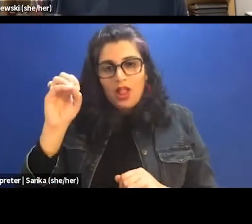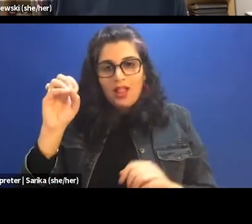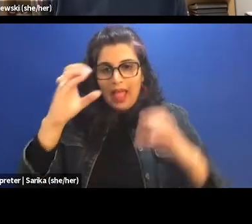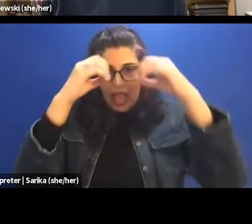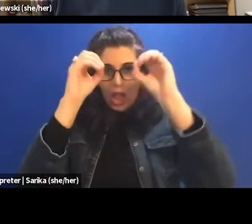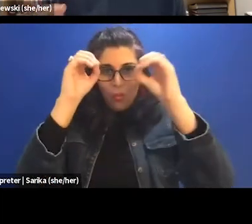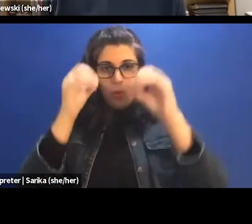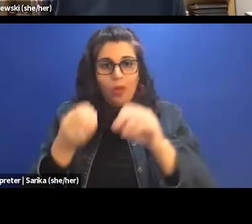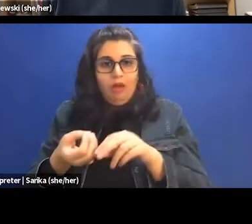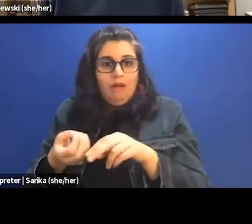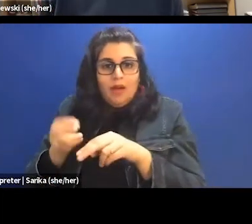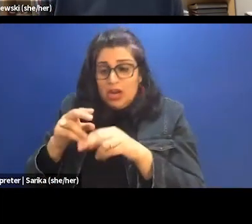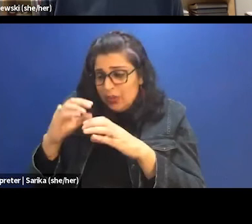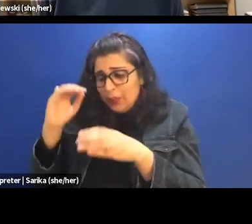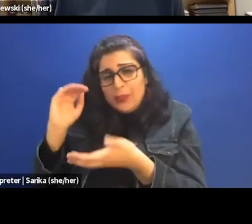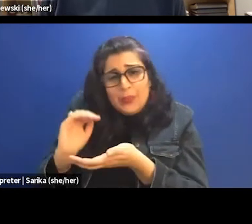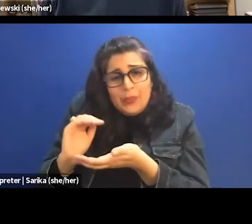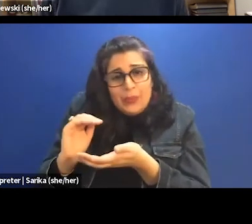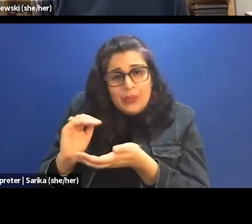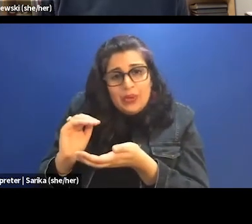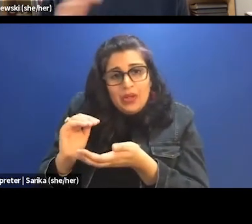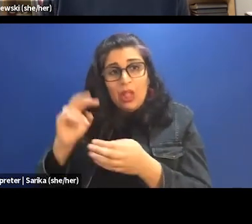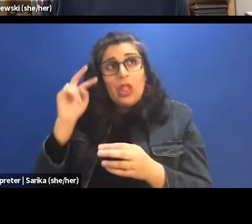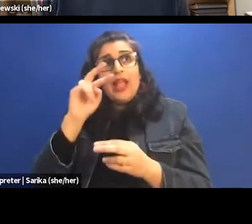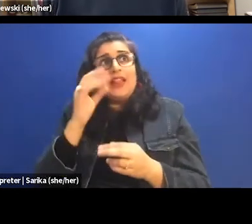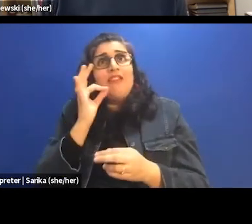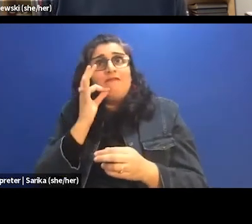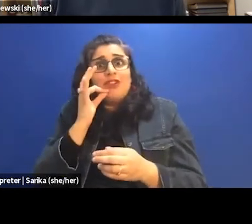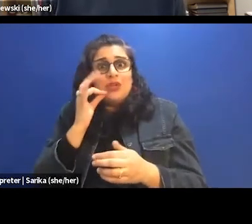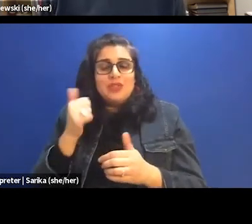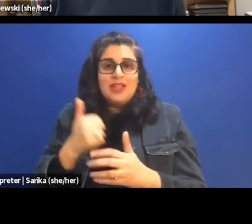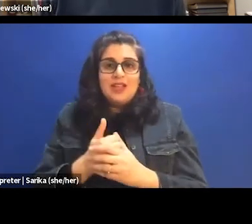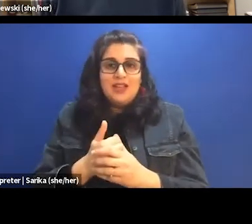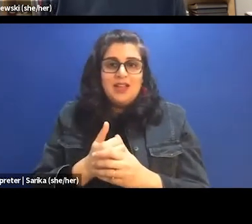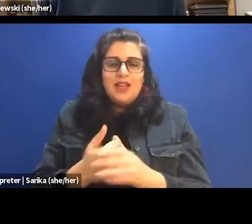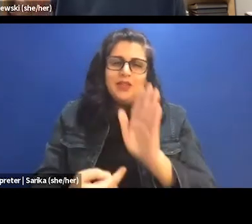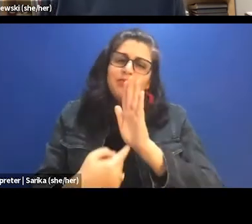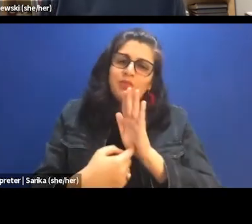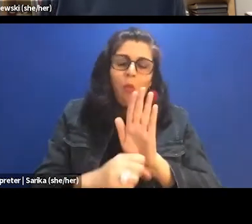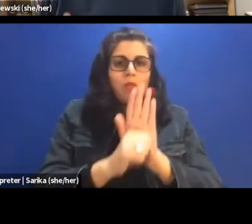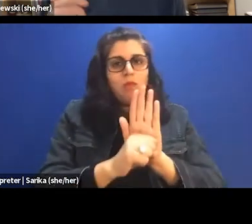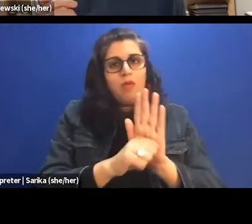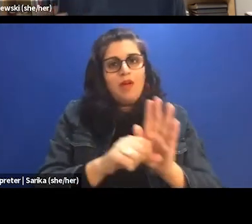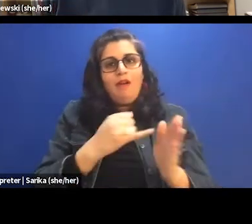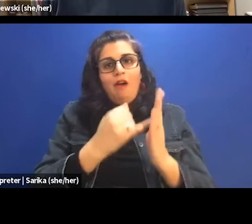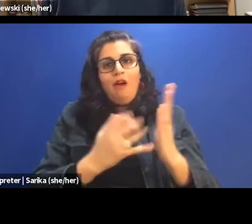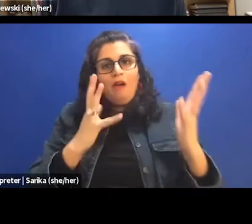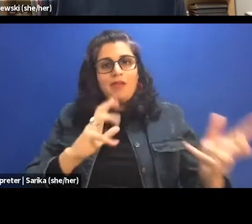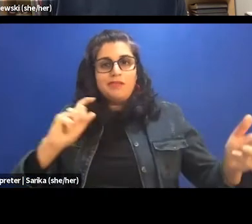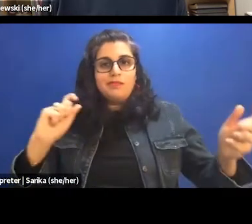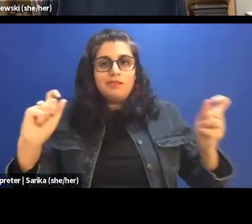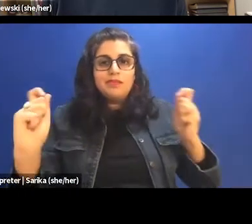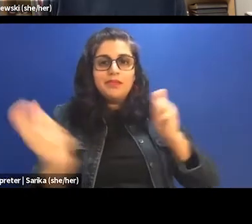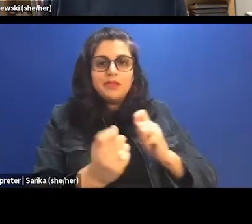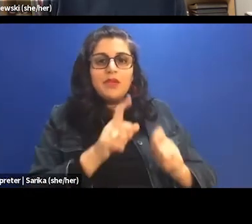seed-filled watermelon and papaya in front of her. And these works are rife with symbolism as the artists transformed the